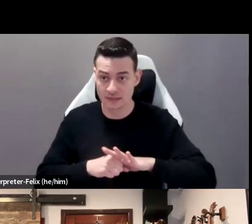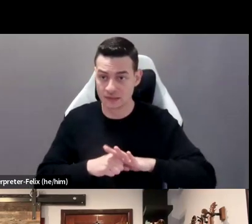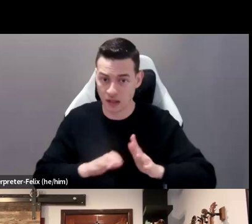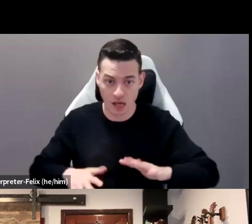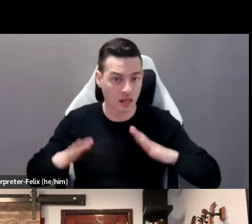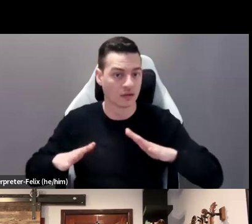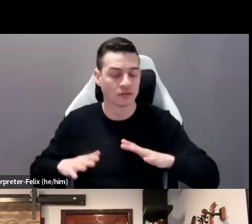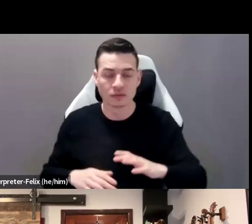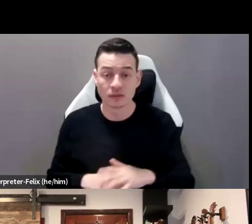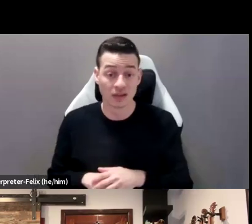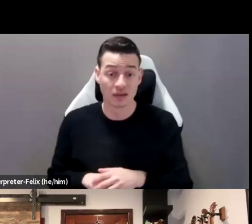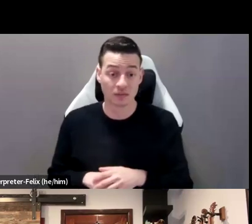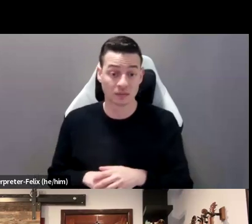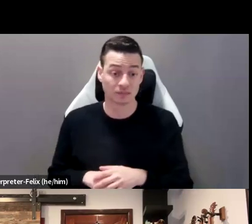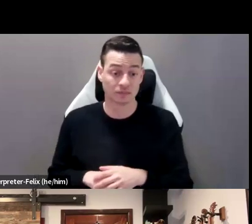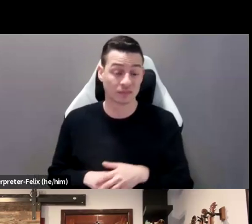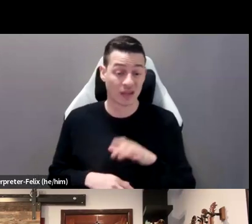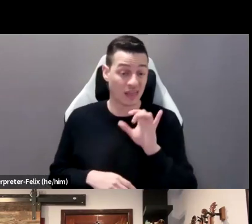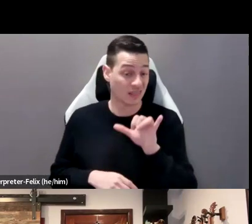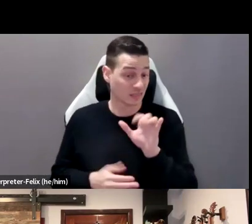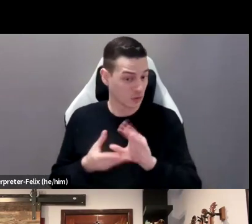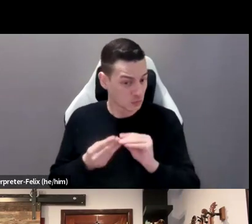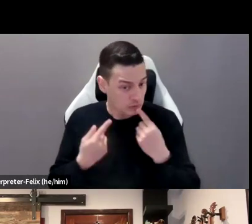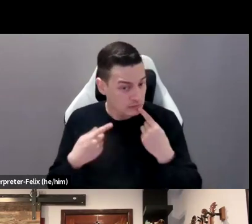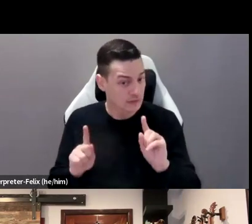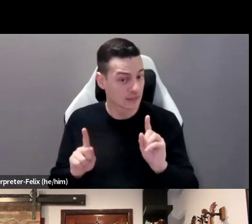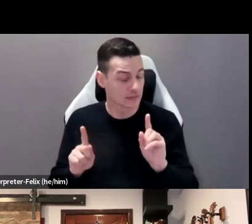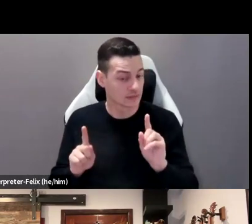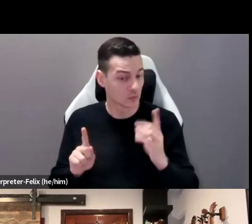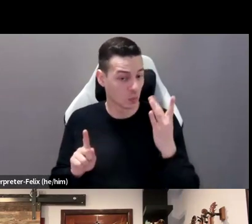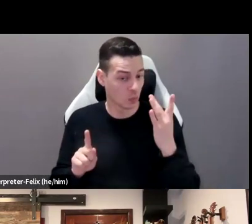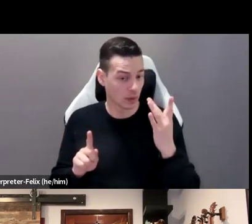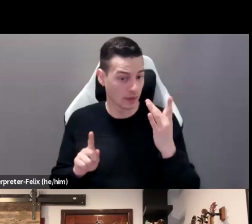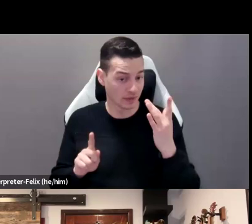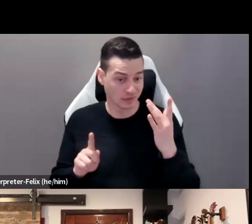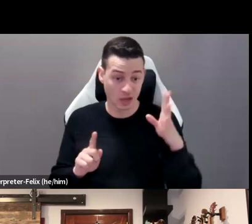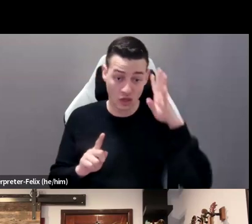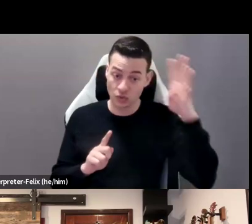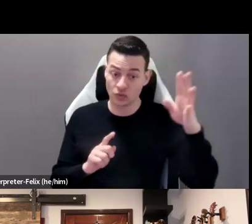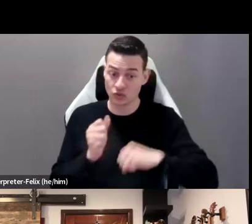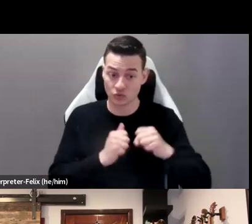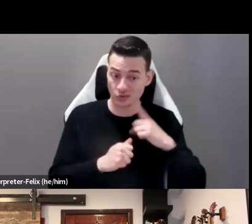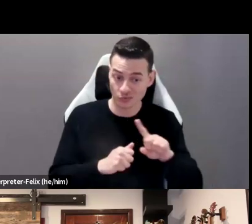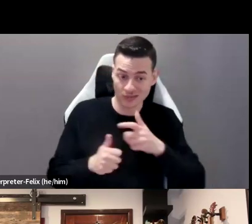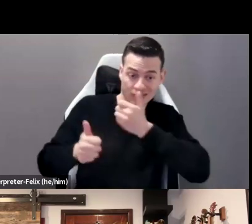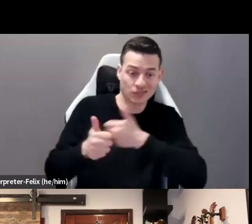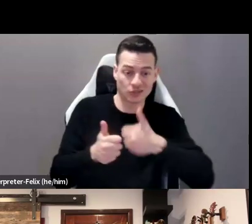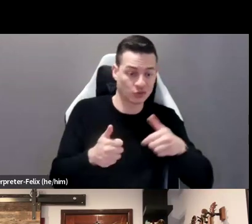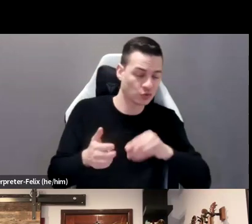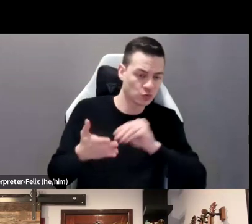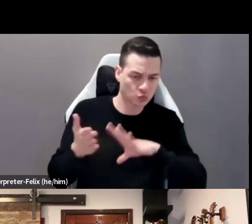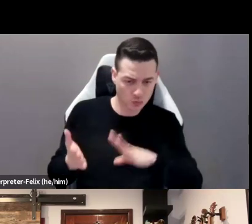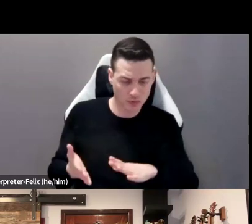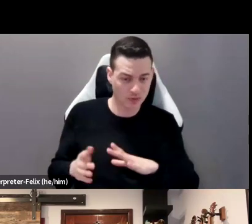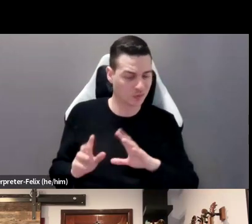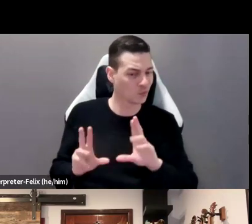success story, not because it created a structure that's in place for the next student, right? But it does tell you about how